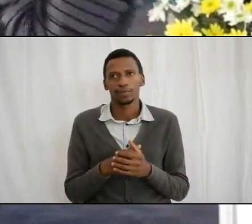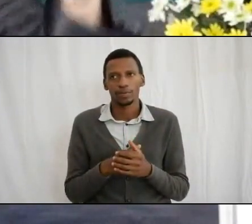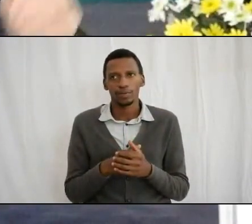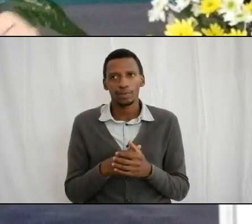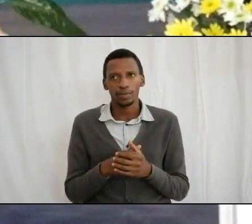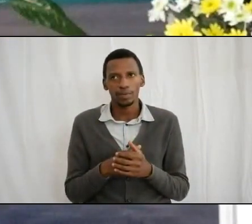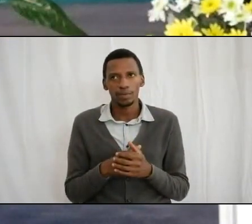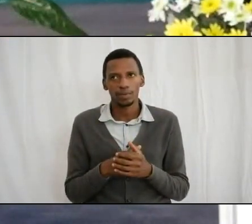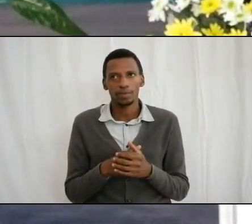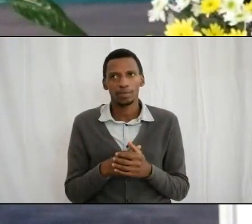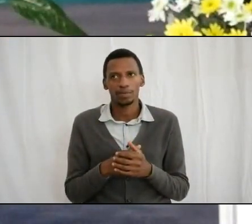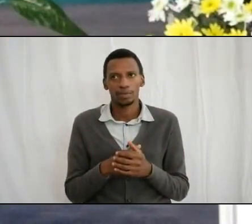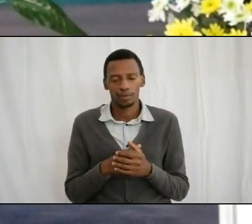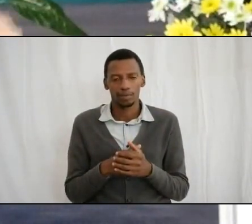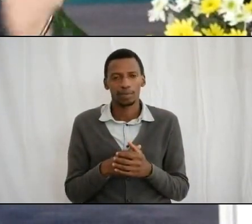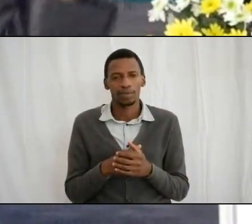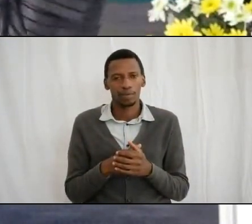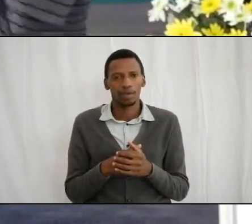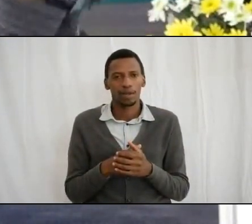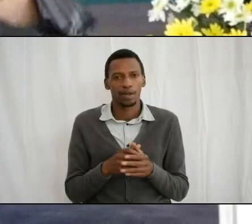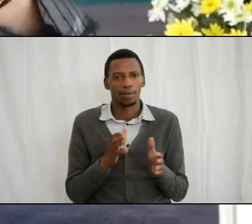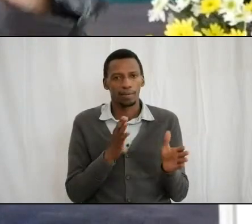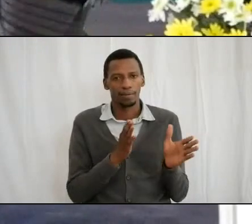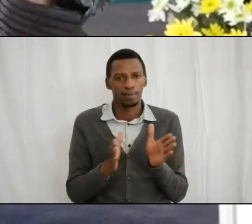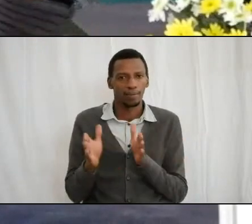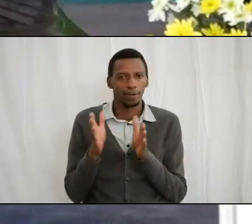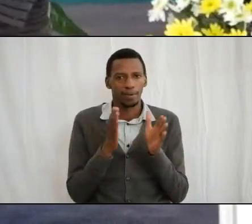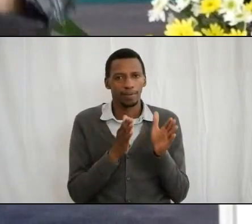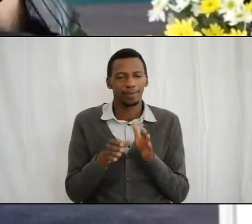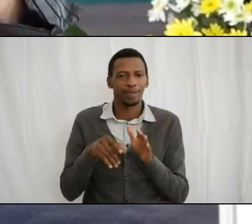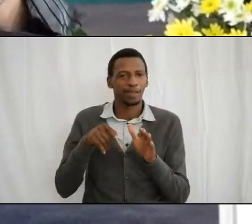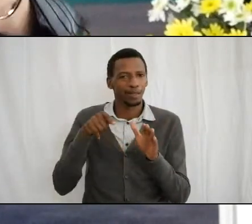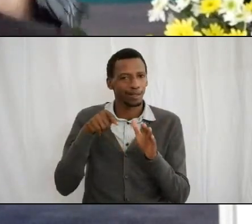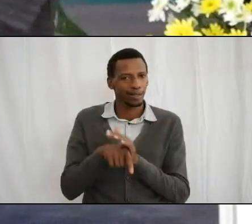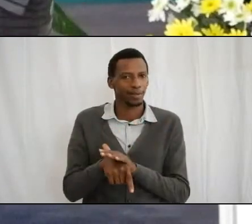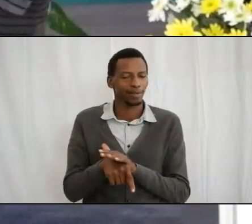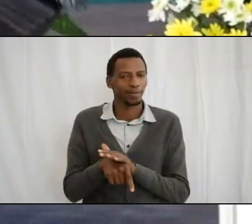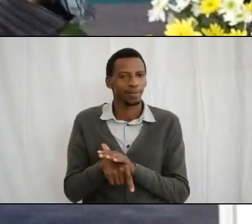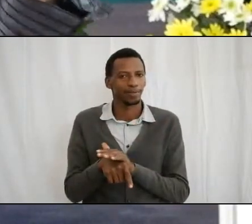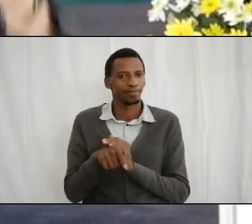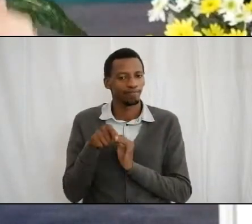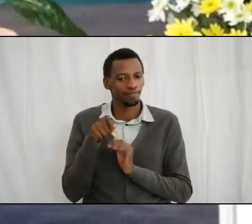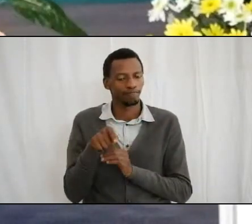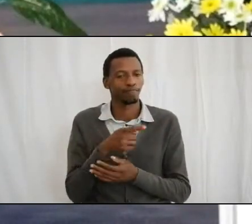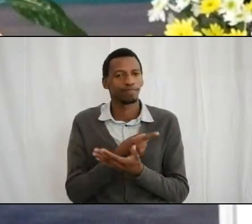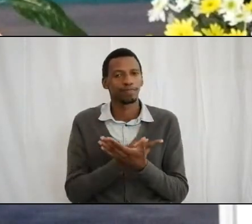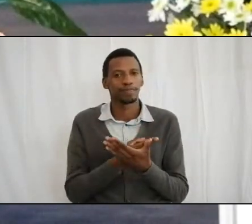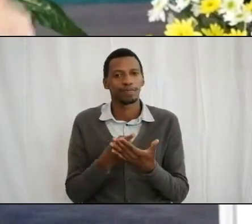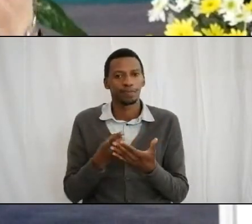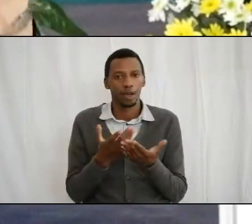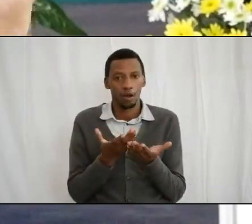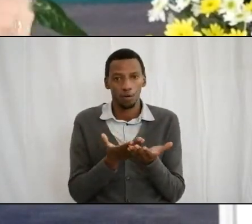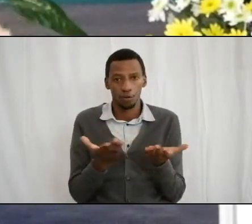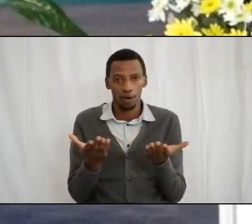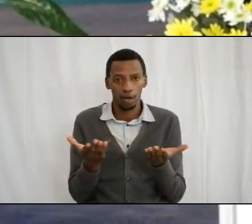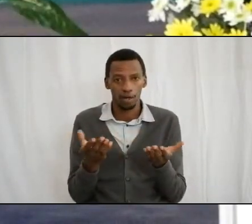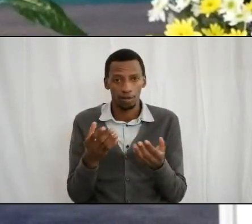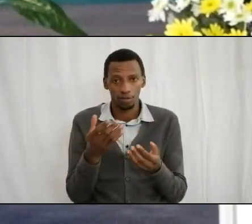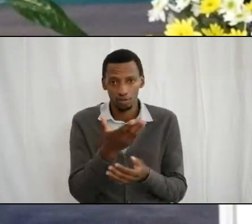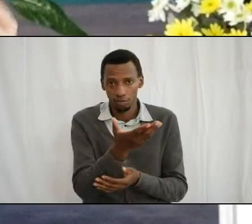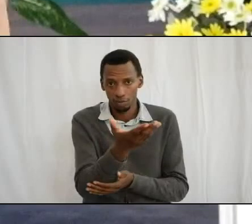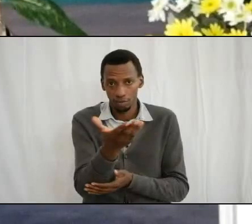unglamorous, unspectacular preparation has gone into this week, where you, our viewers, can